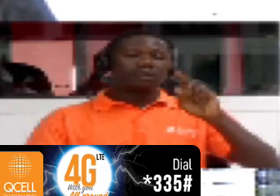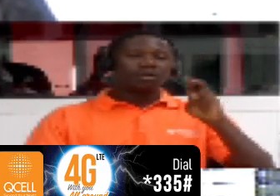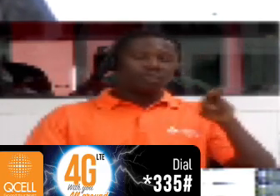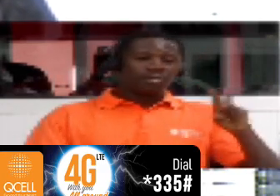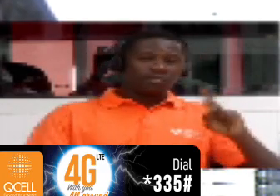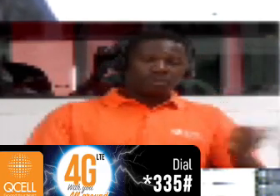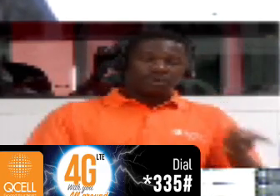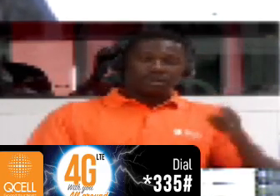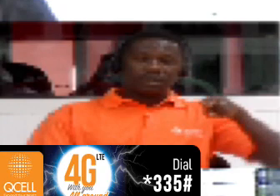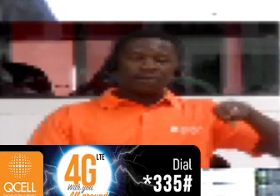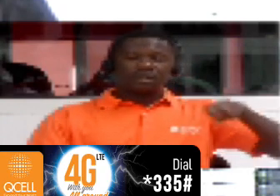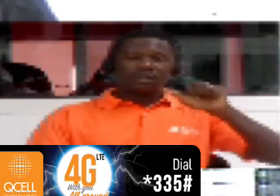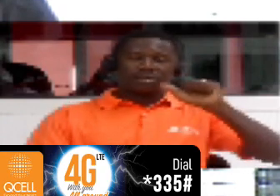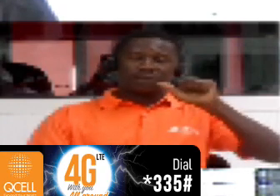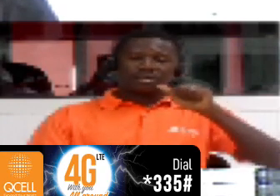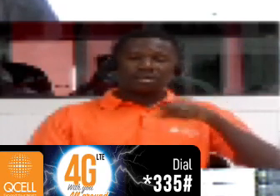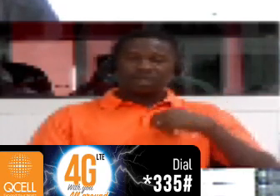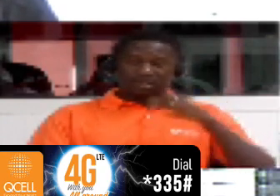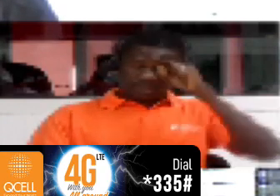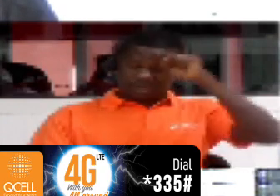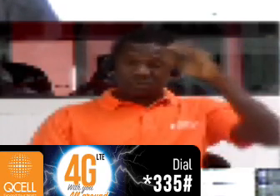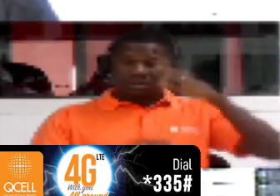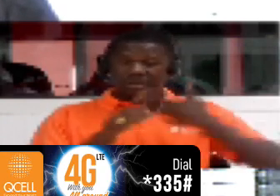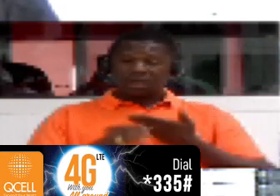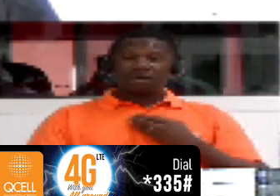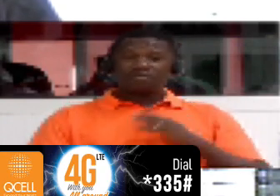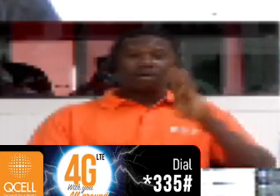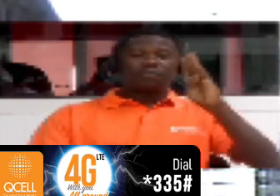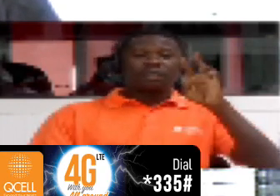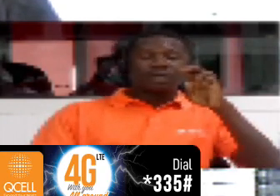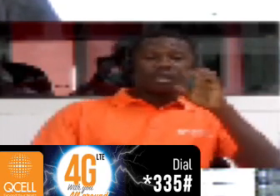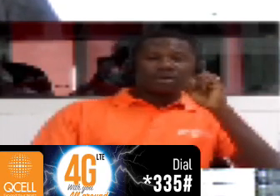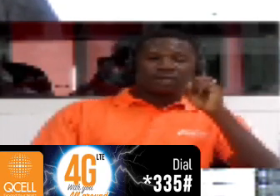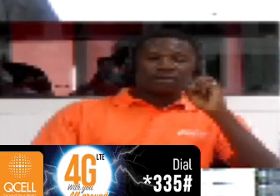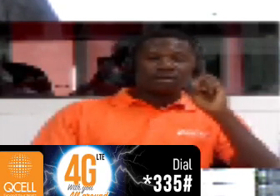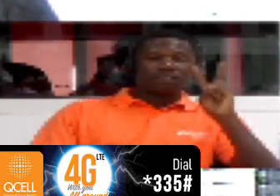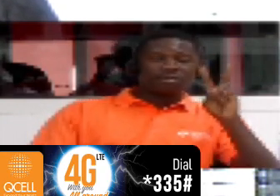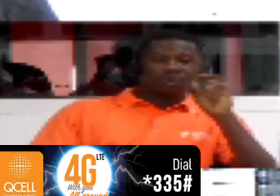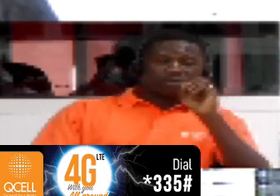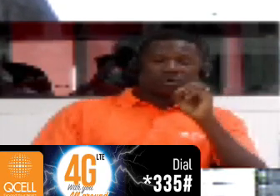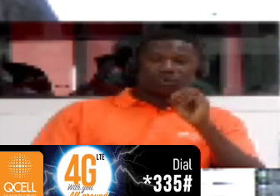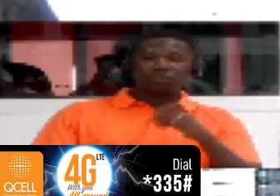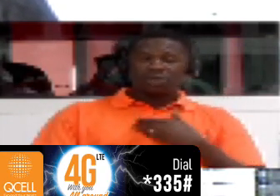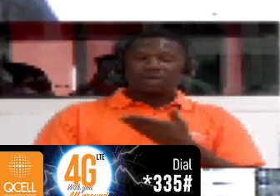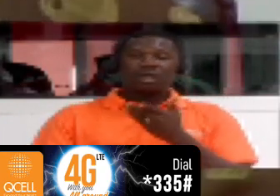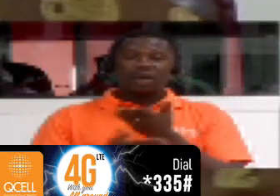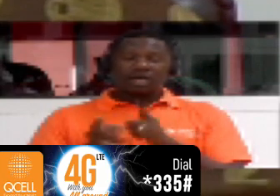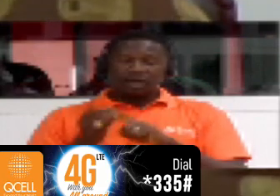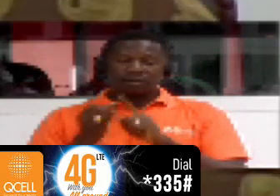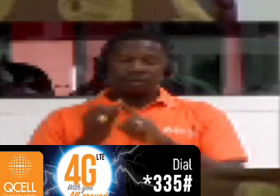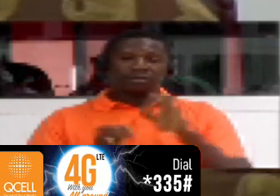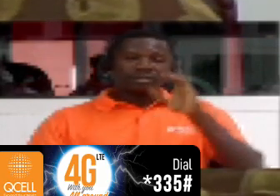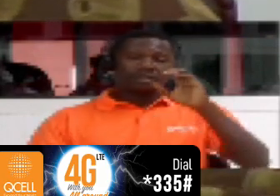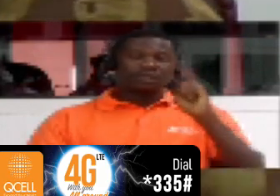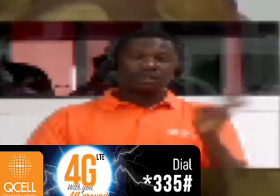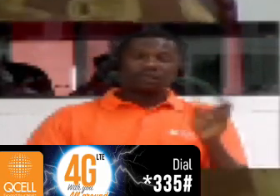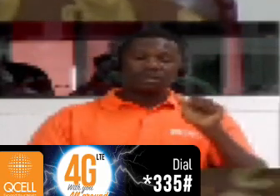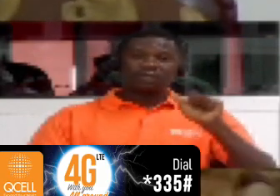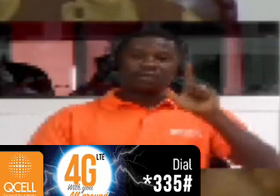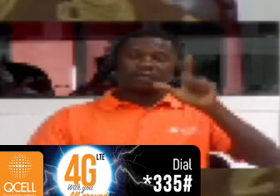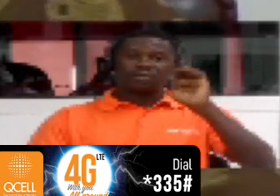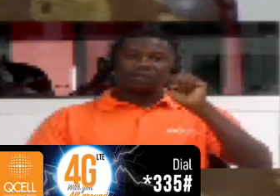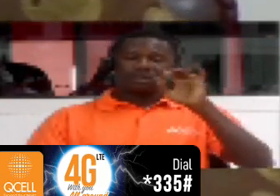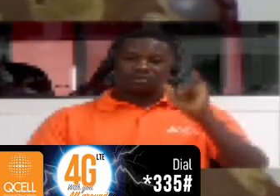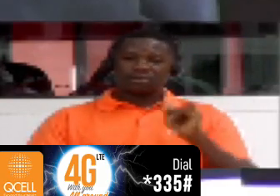But in the state house we had bravo. A chali company soto. We also had chali company. Mr. Witness, perhaps you did not hear my question